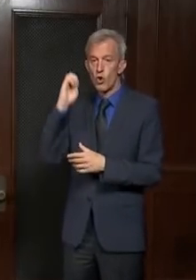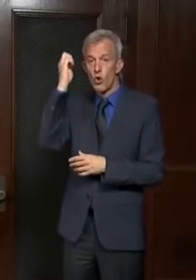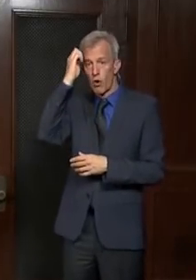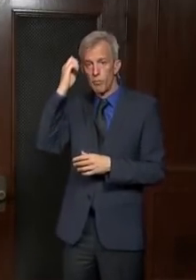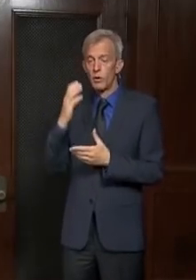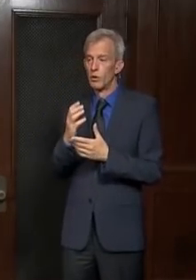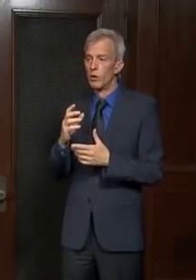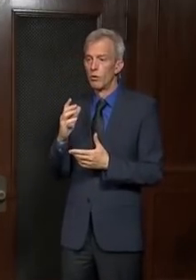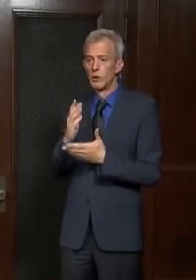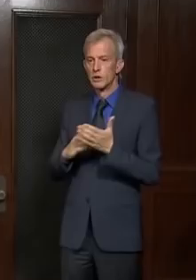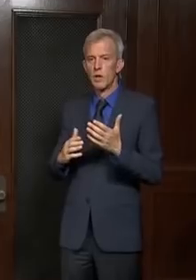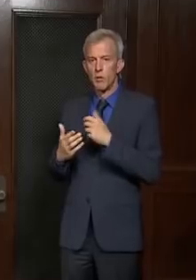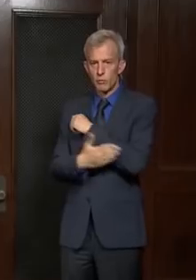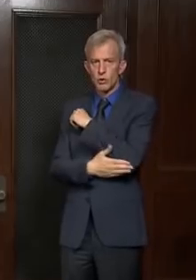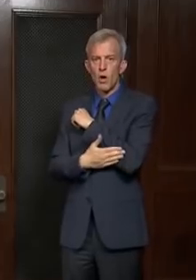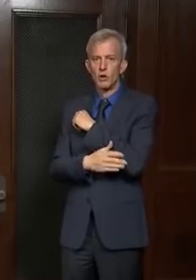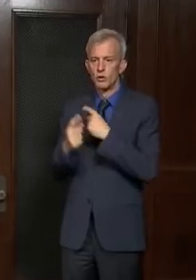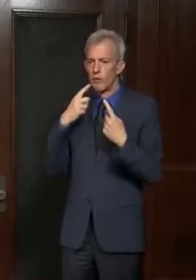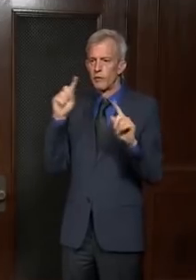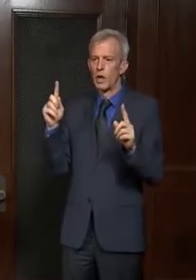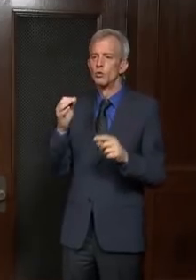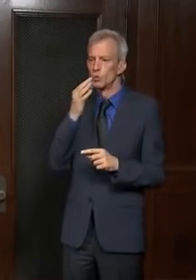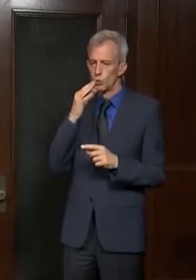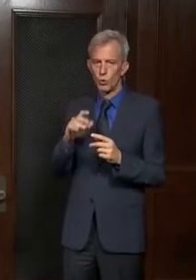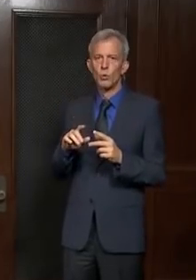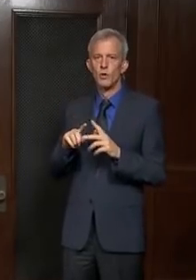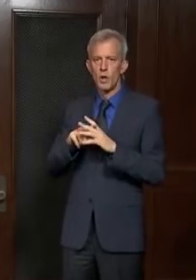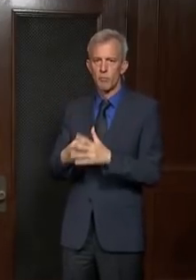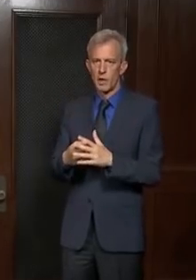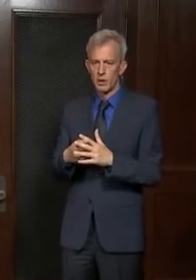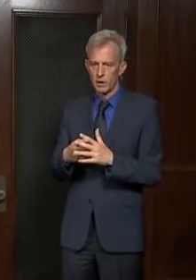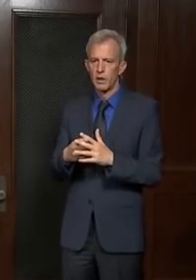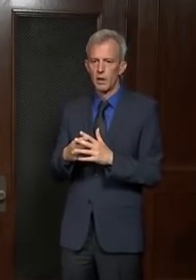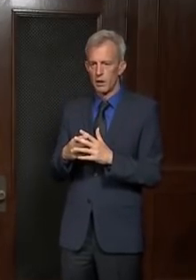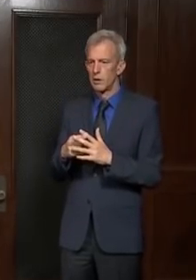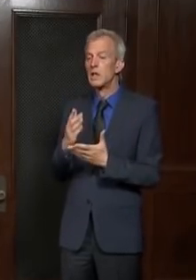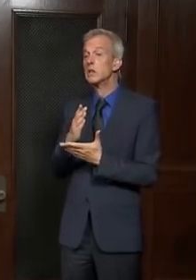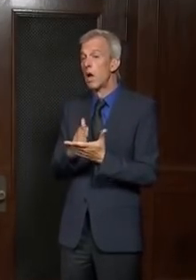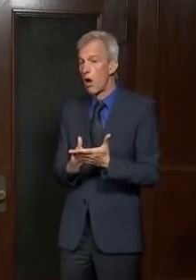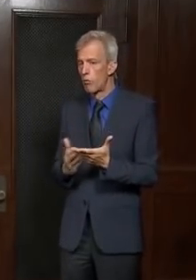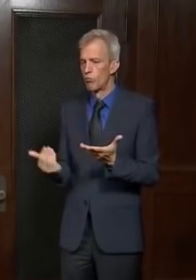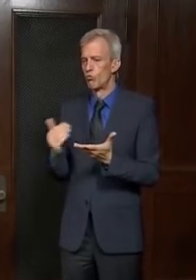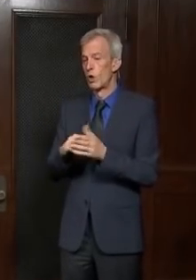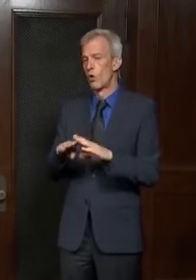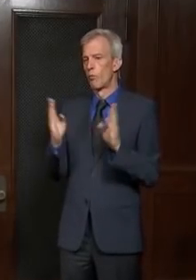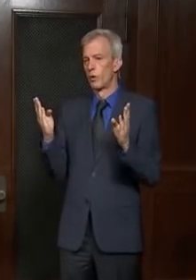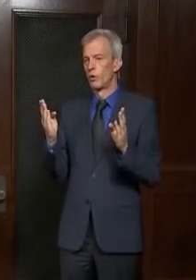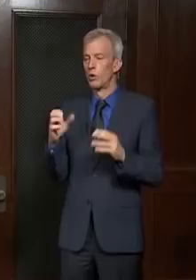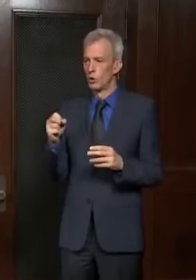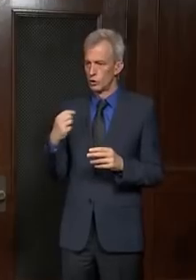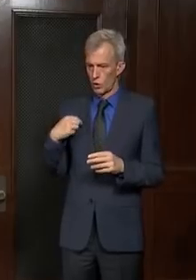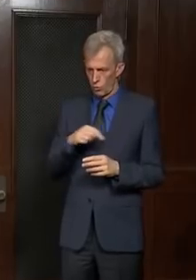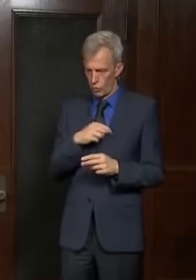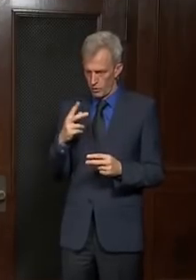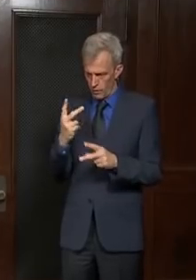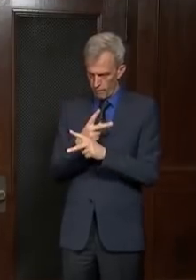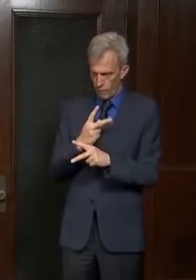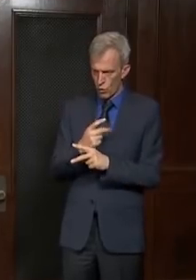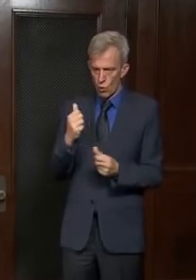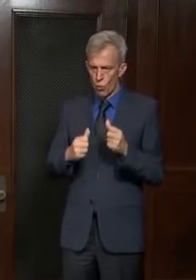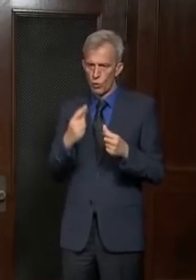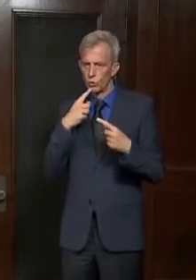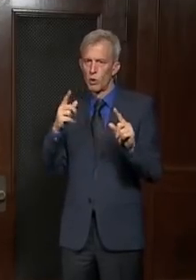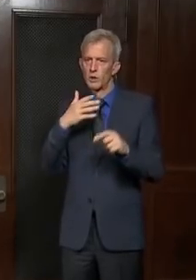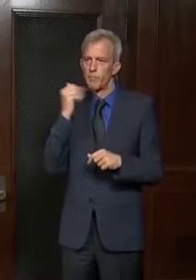started looking and have announced that soon they will begin in limited ways some reopening, so that we can adopt those best practices and bring